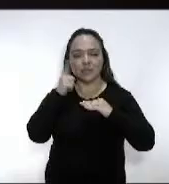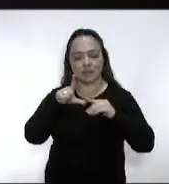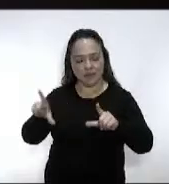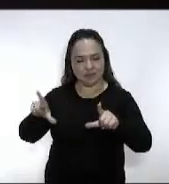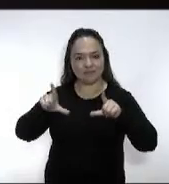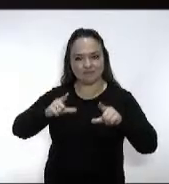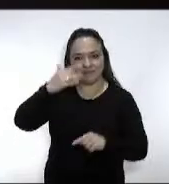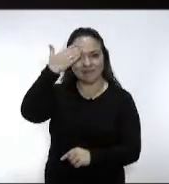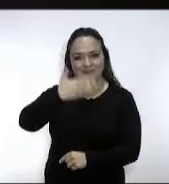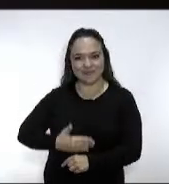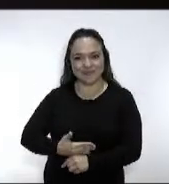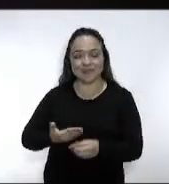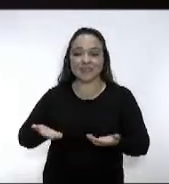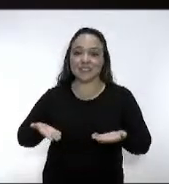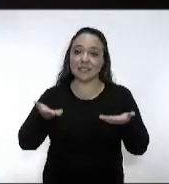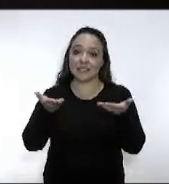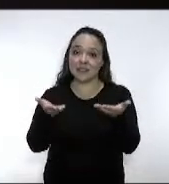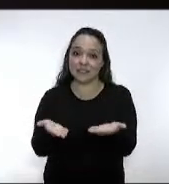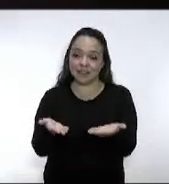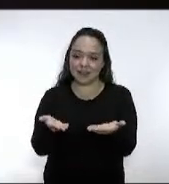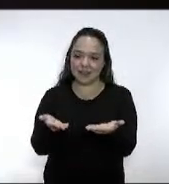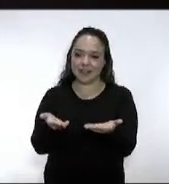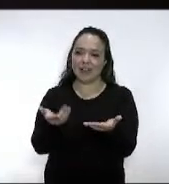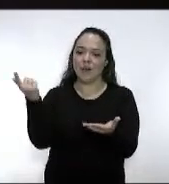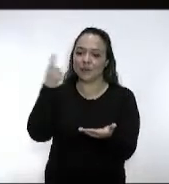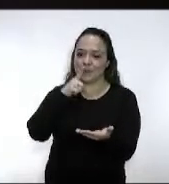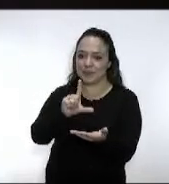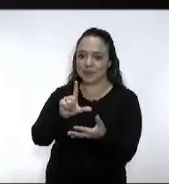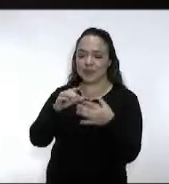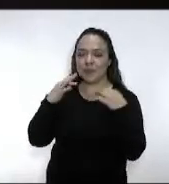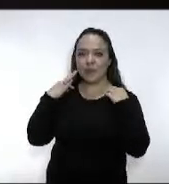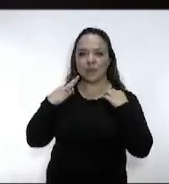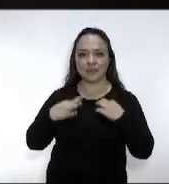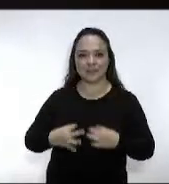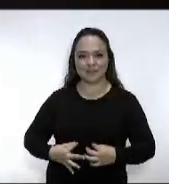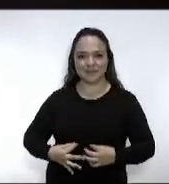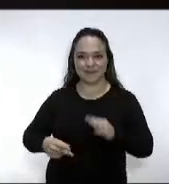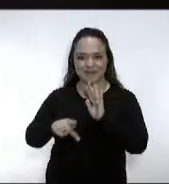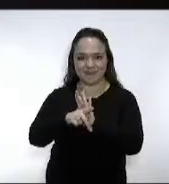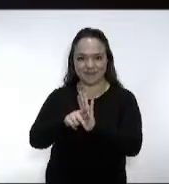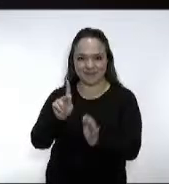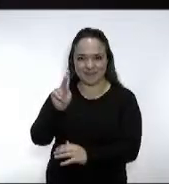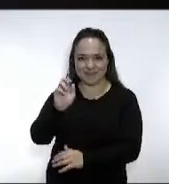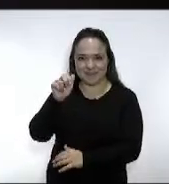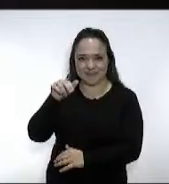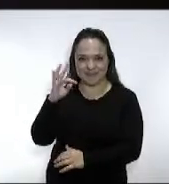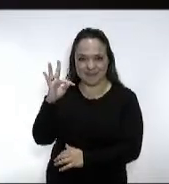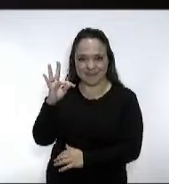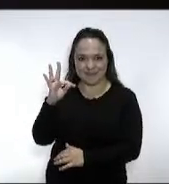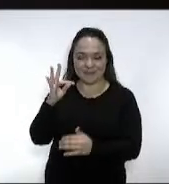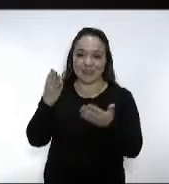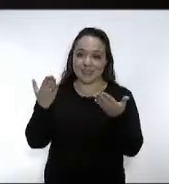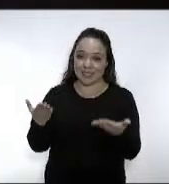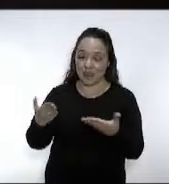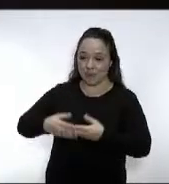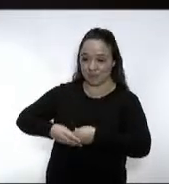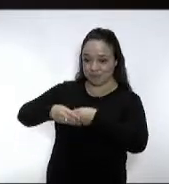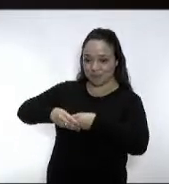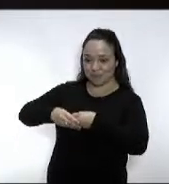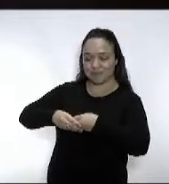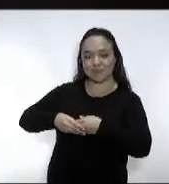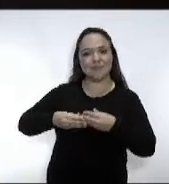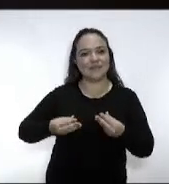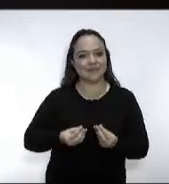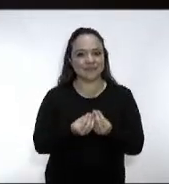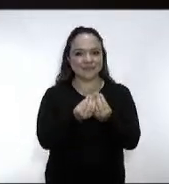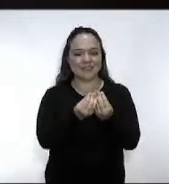the same as 3.5. I consider graduates with distinction and receive symbol the conquest with the Kent